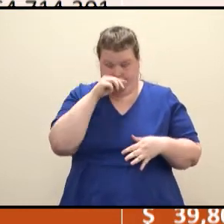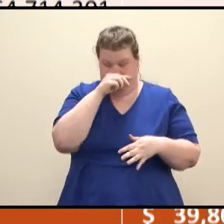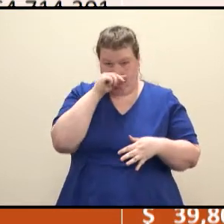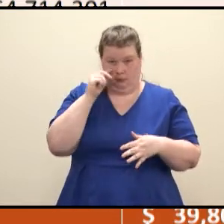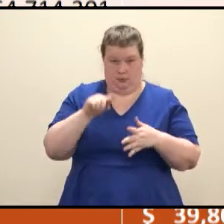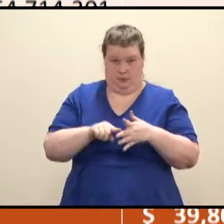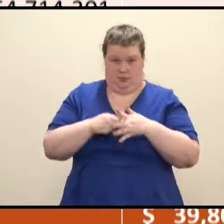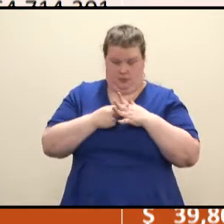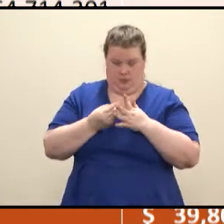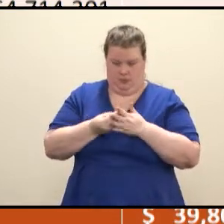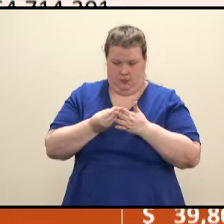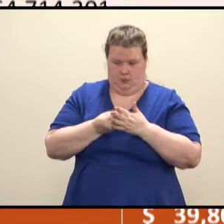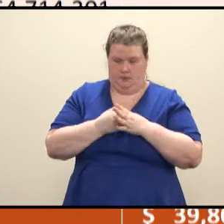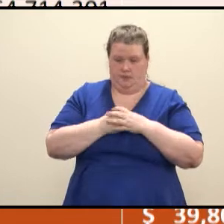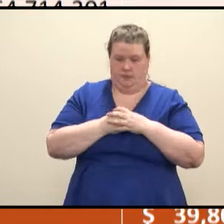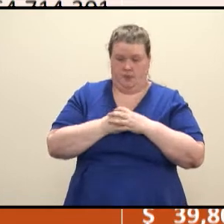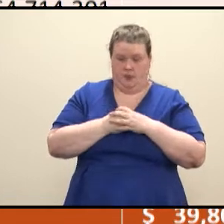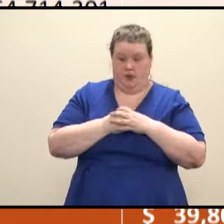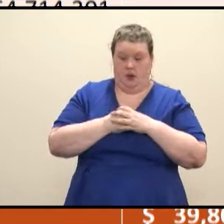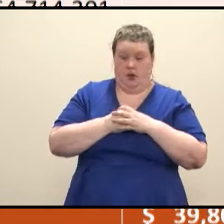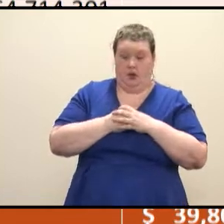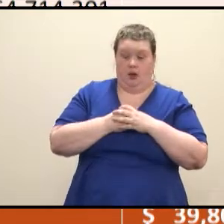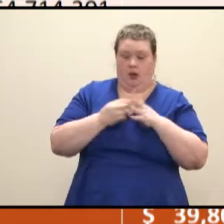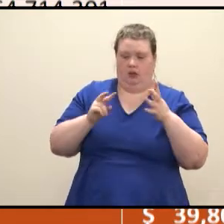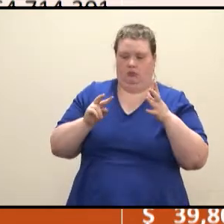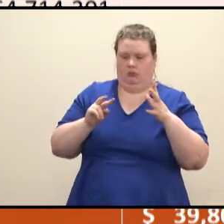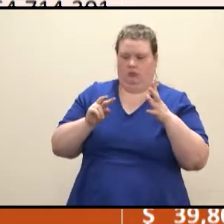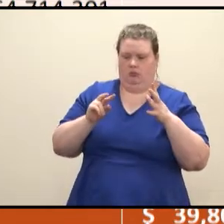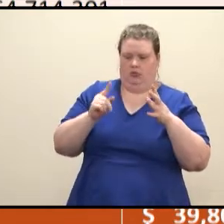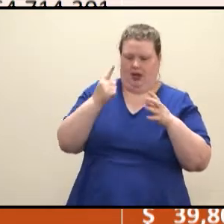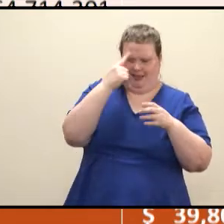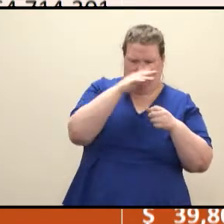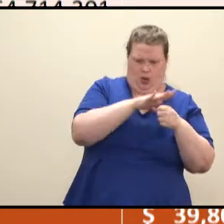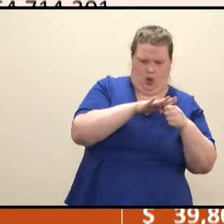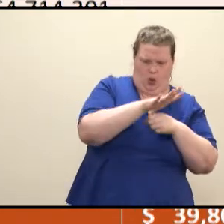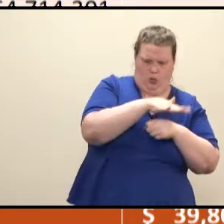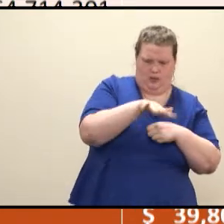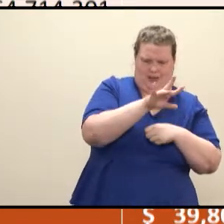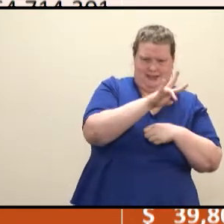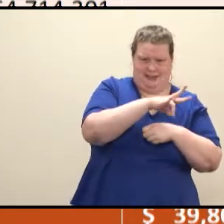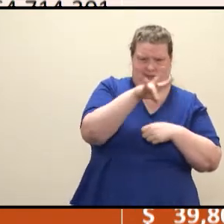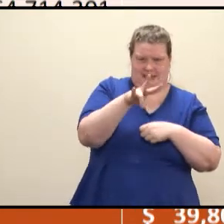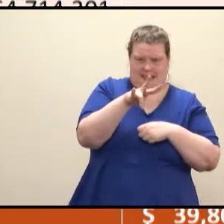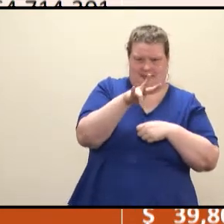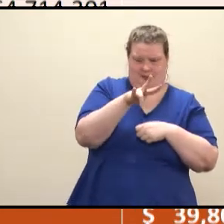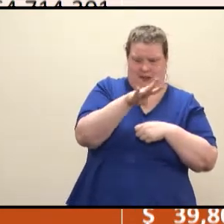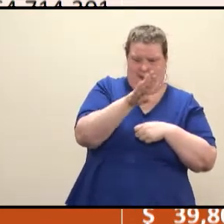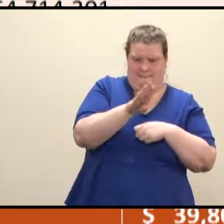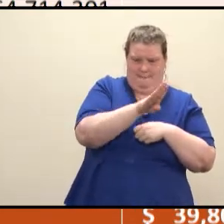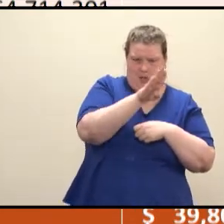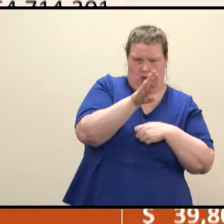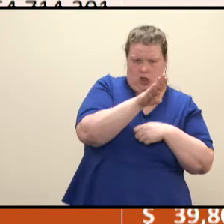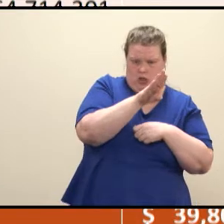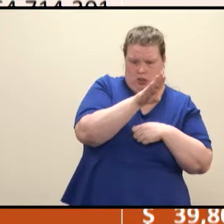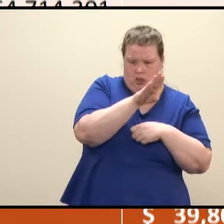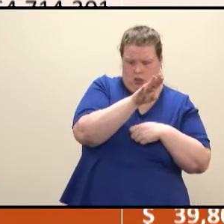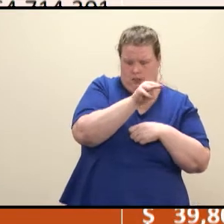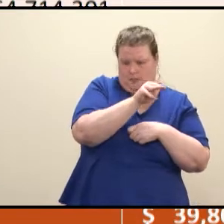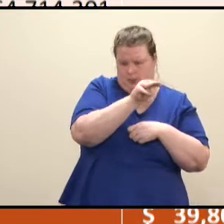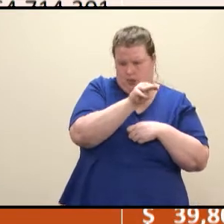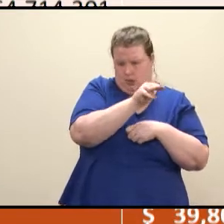how close those local and state revenues were, I think the local was about 77 million on the previous slide, and the state was